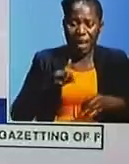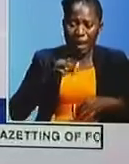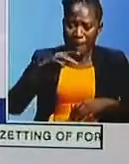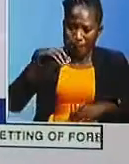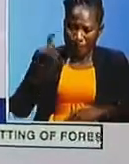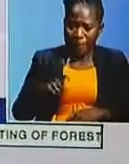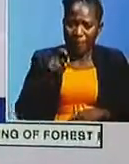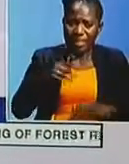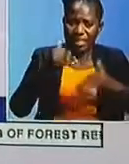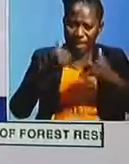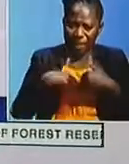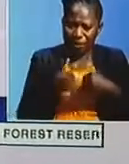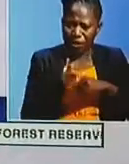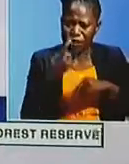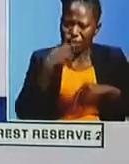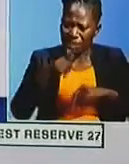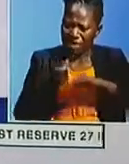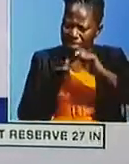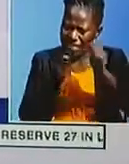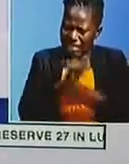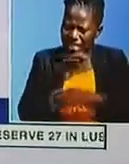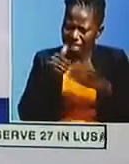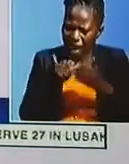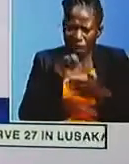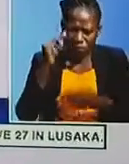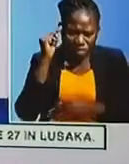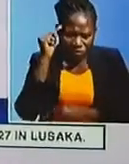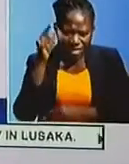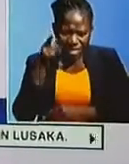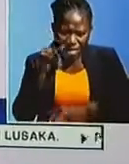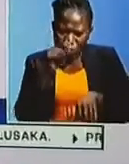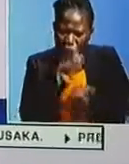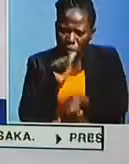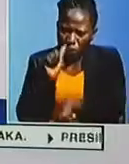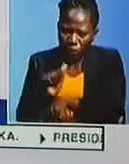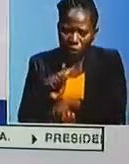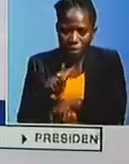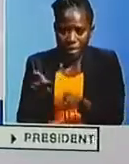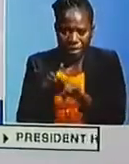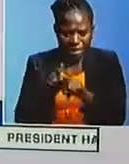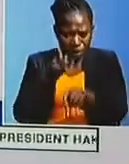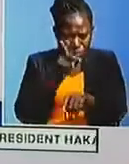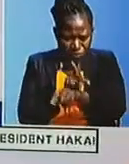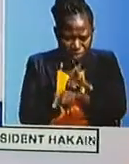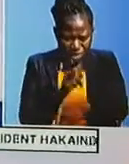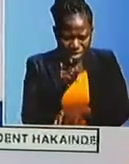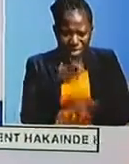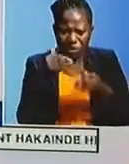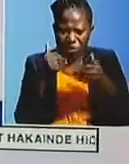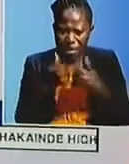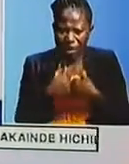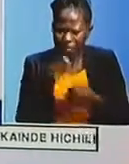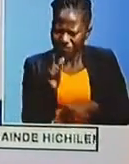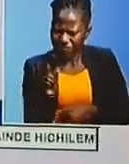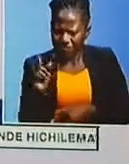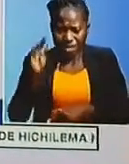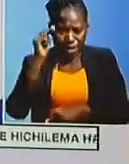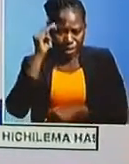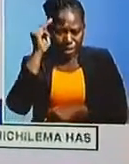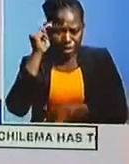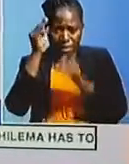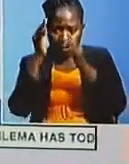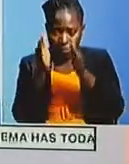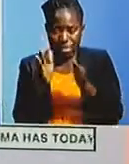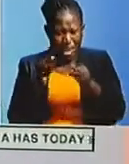to change the approach in the manner in which ministries are going to be operating, especially those projects that are being undertaken under each ministry. We need to